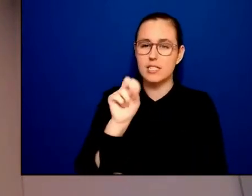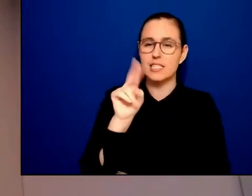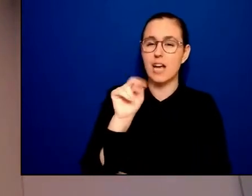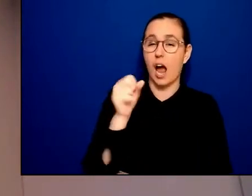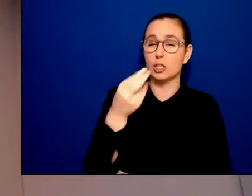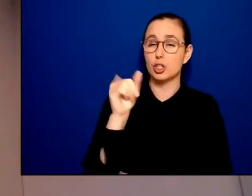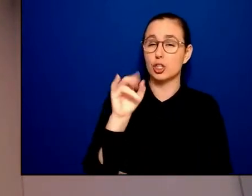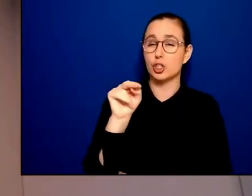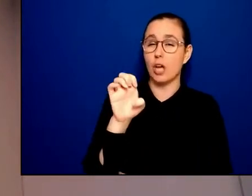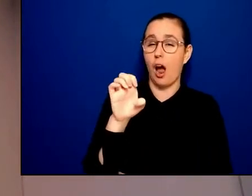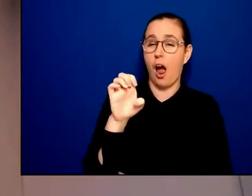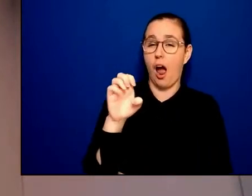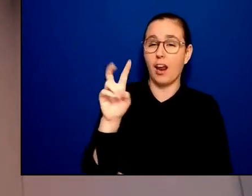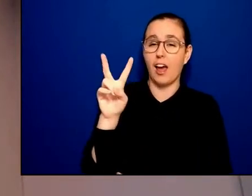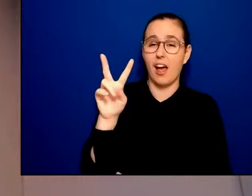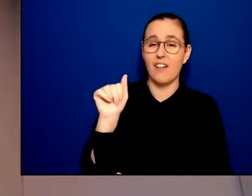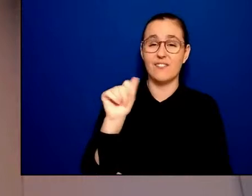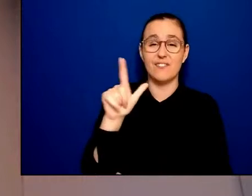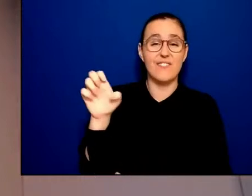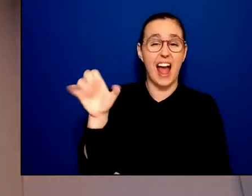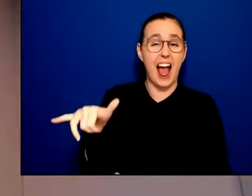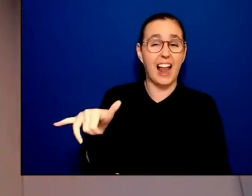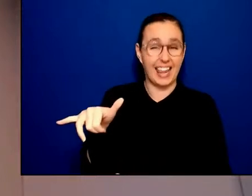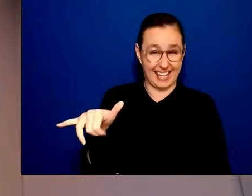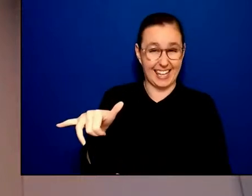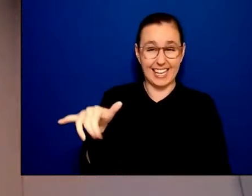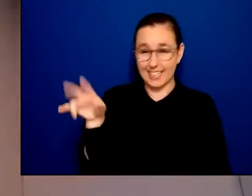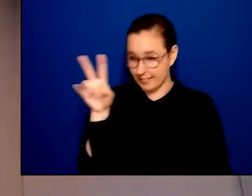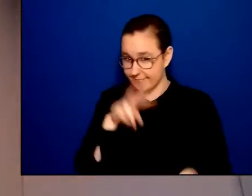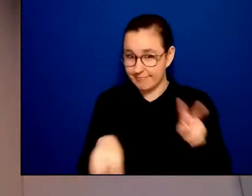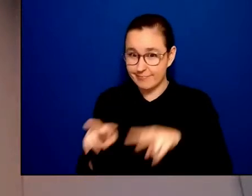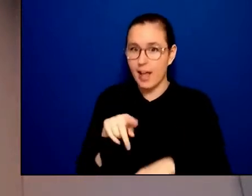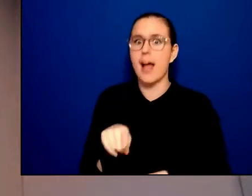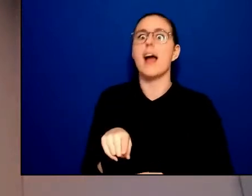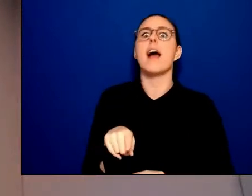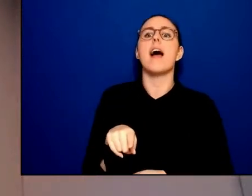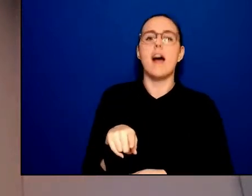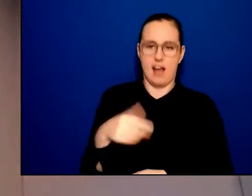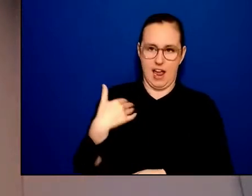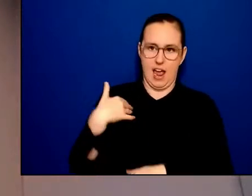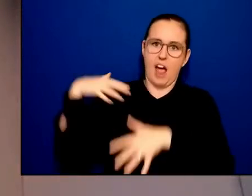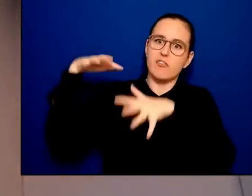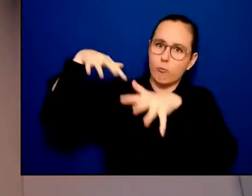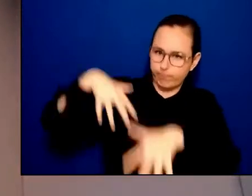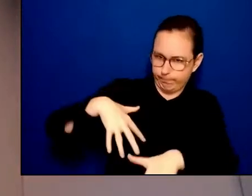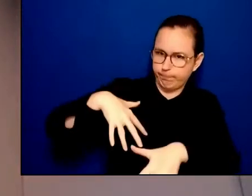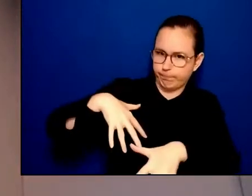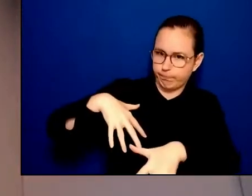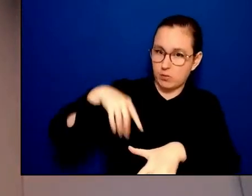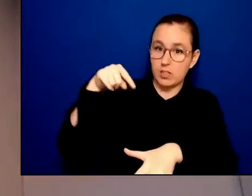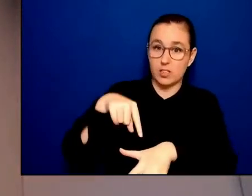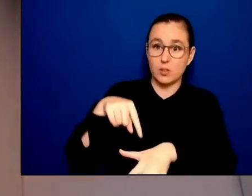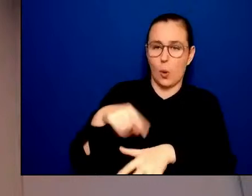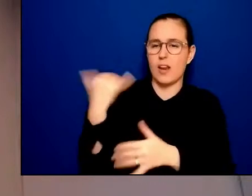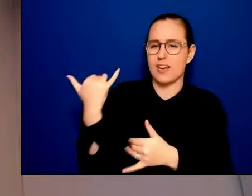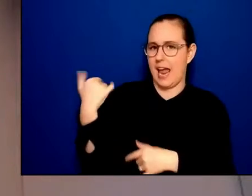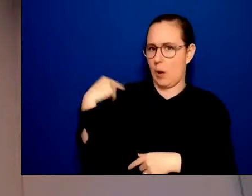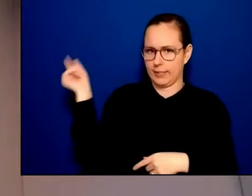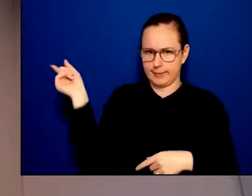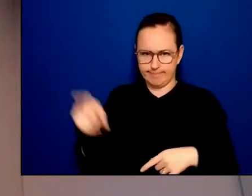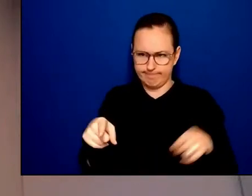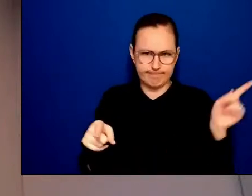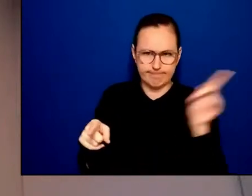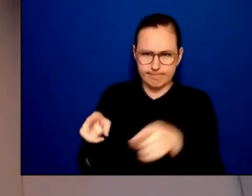the highway corridor. So our contractor has been now able to mobilize equipment to the west end of that site. And as